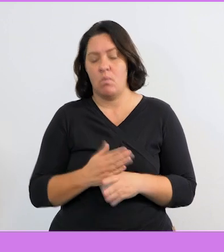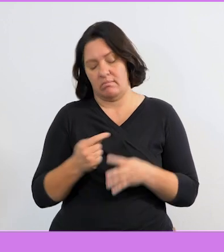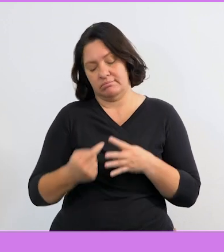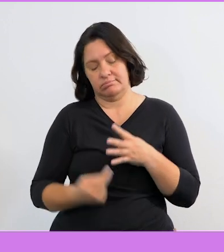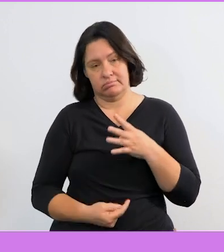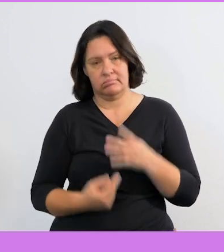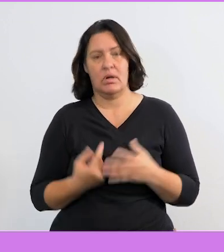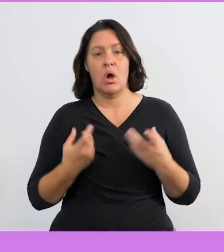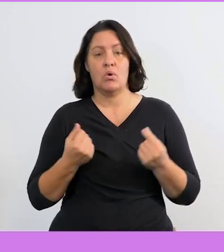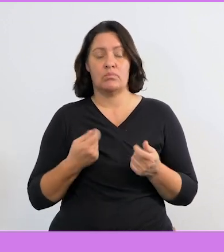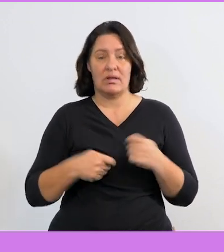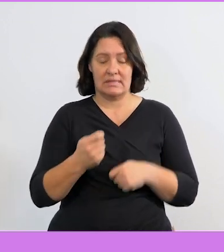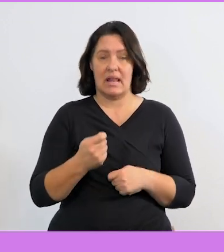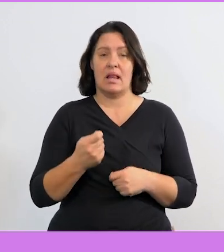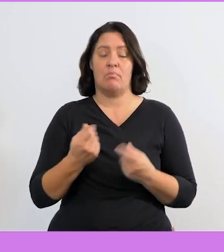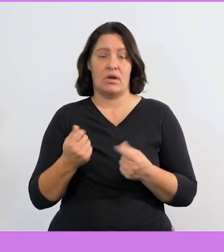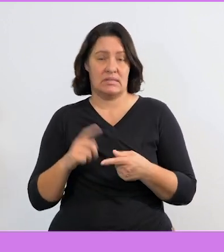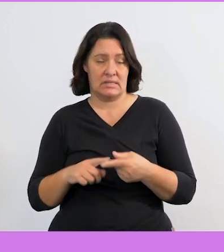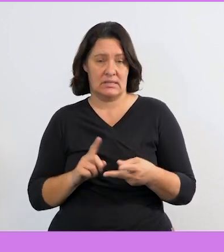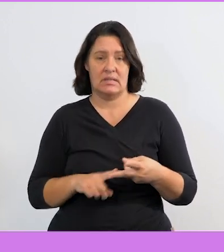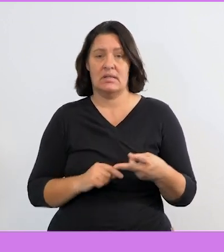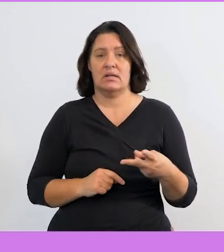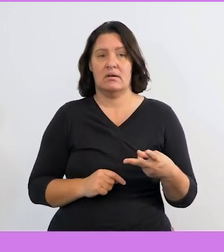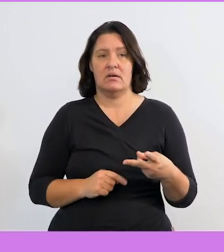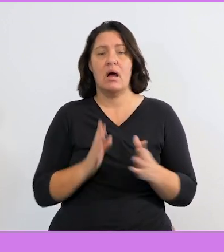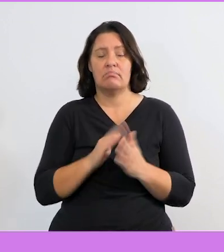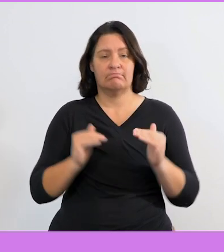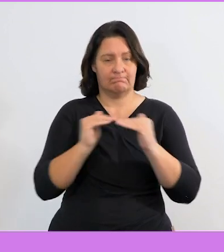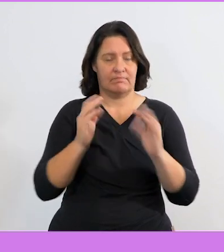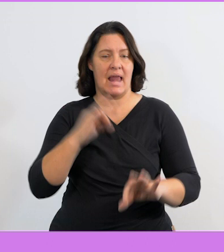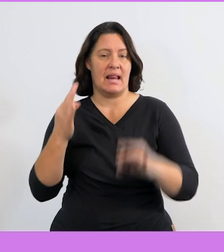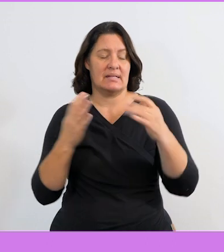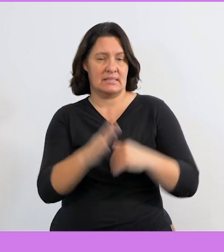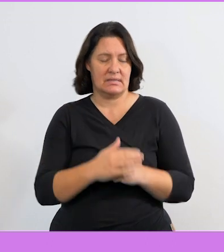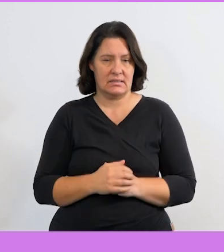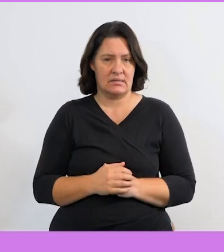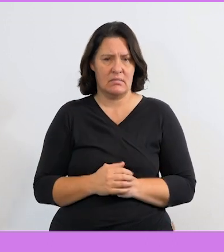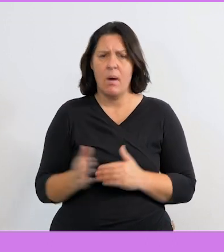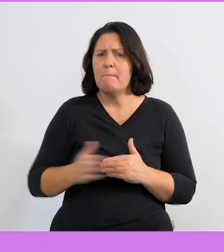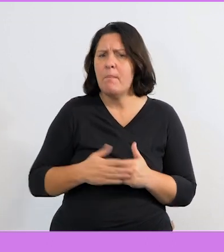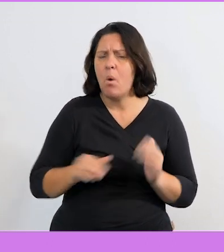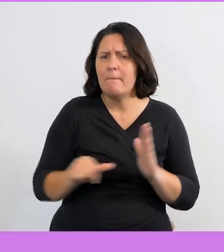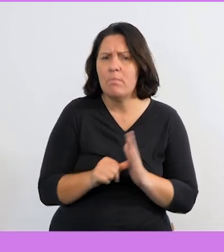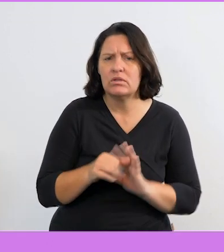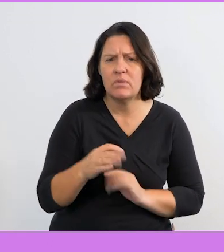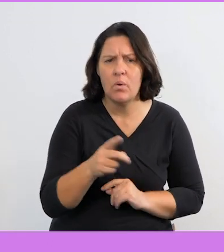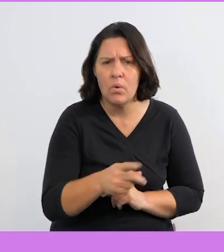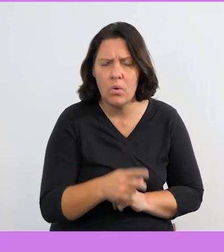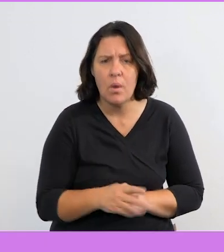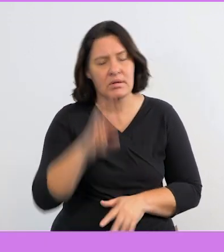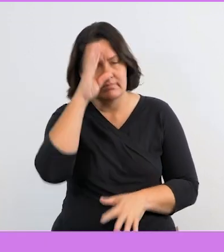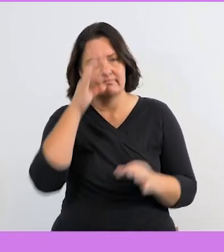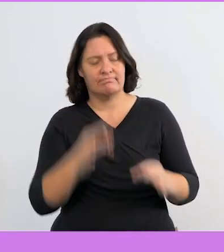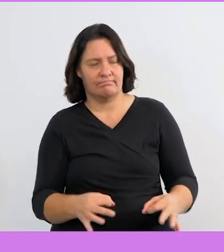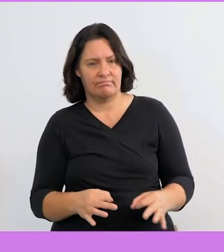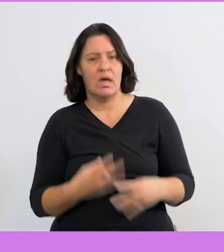following: cost price and selling price, as well as with break-even analysis. What else will be important to you? Determine